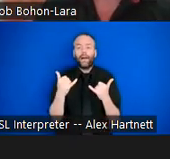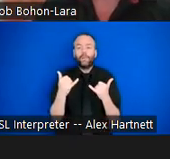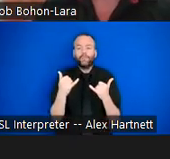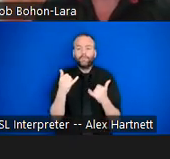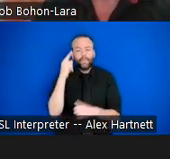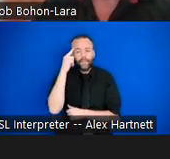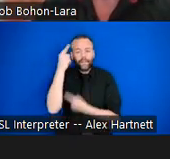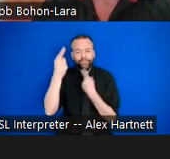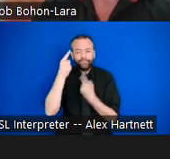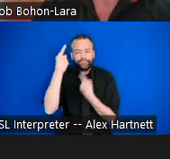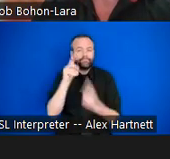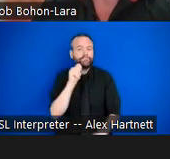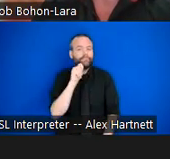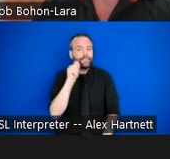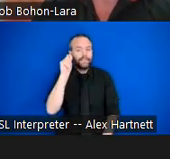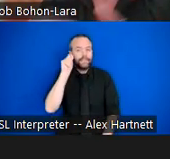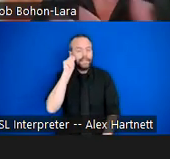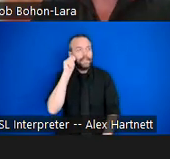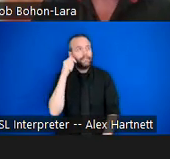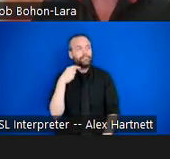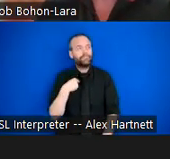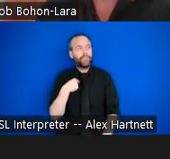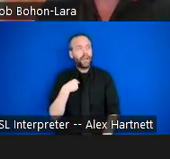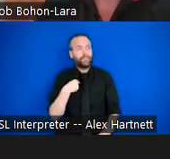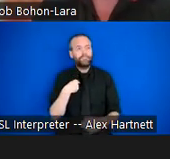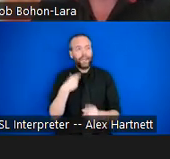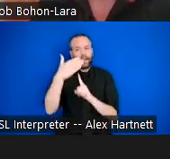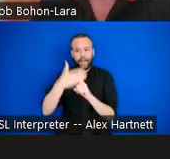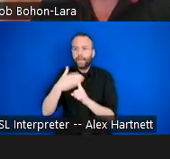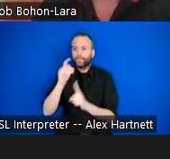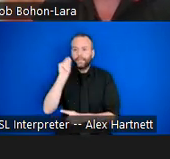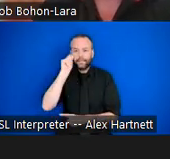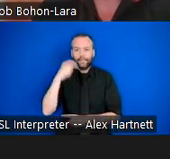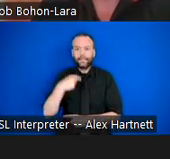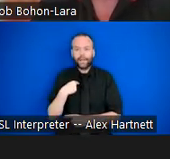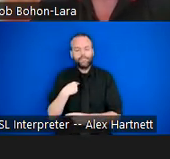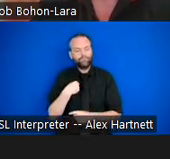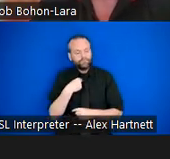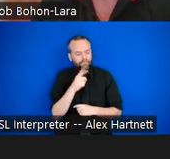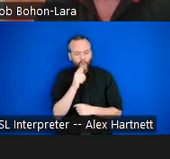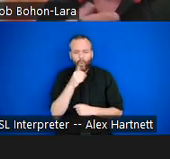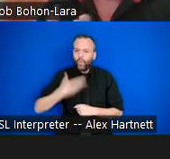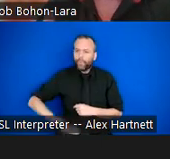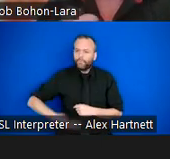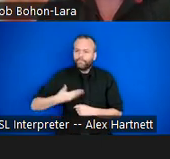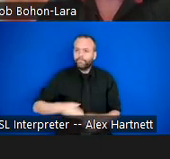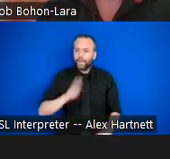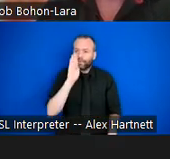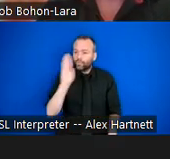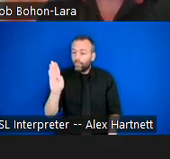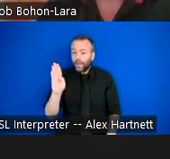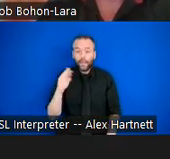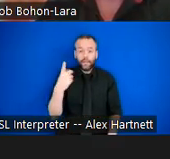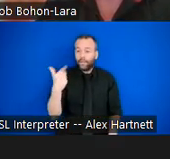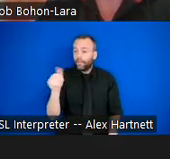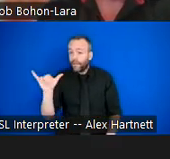those questions. We all know innately who we are from a very young age. We may be able to put it into